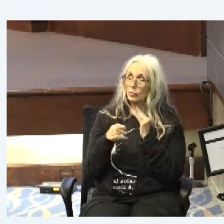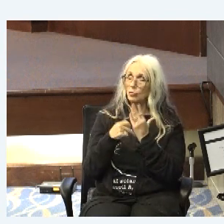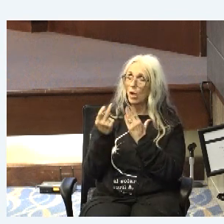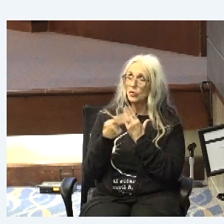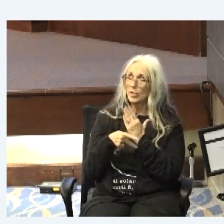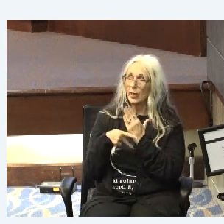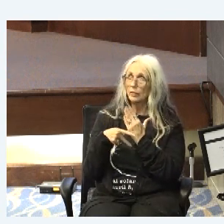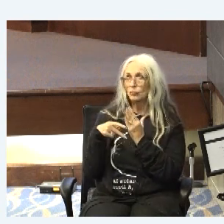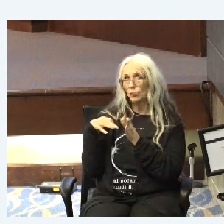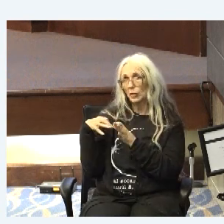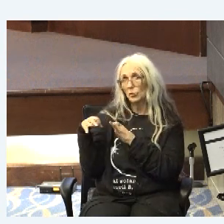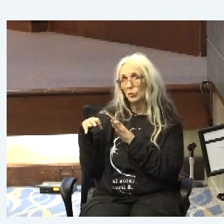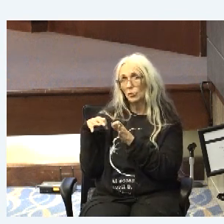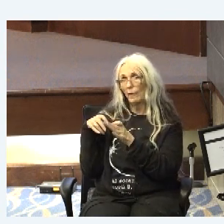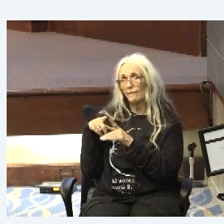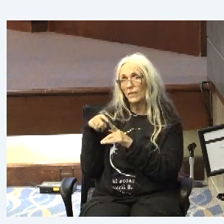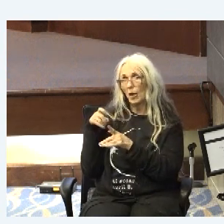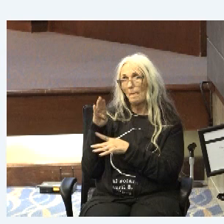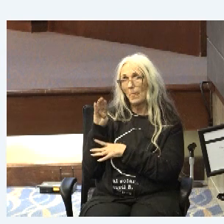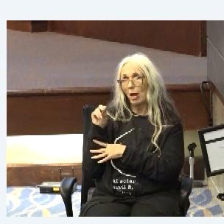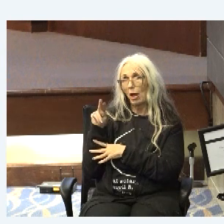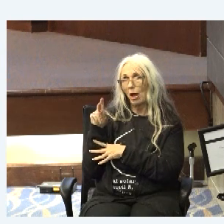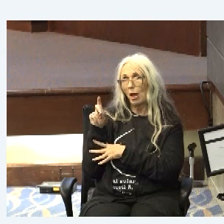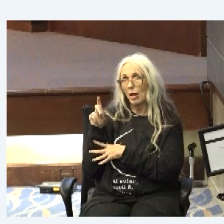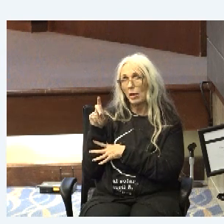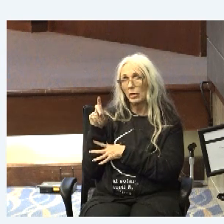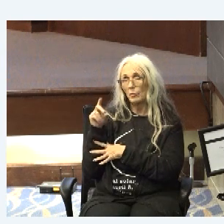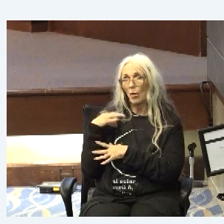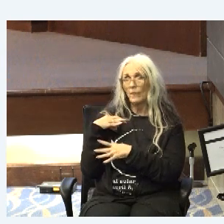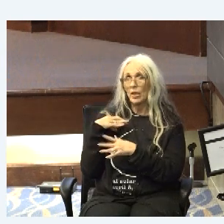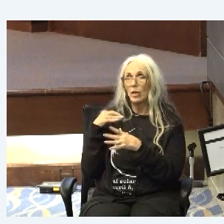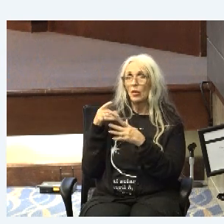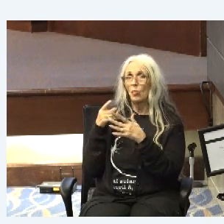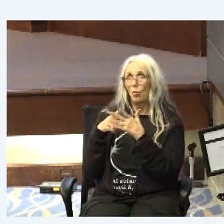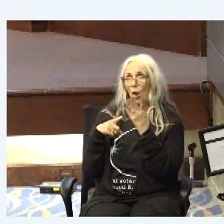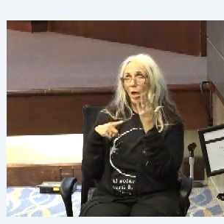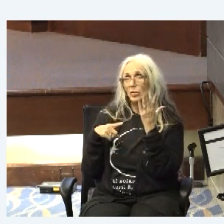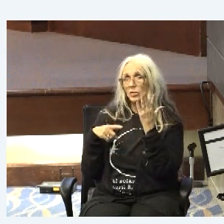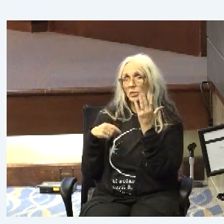project described by the bond proceeds, which supported this.